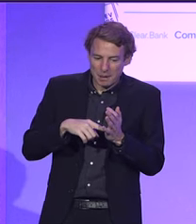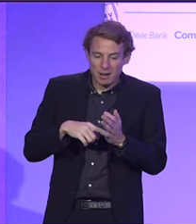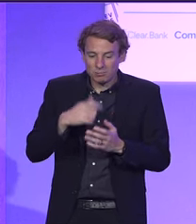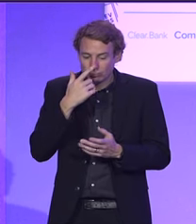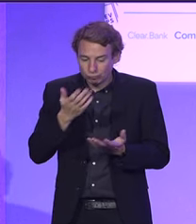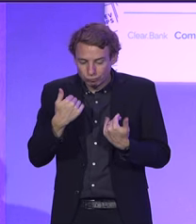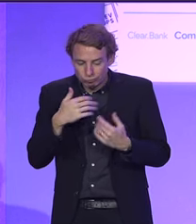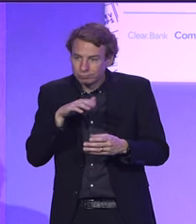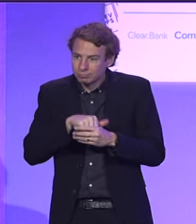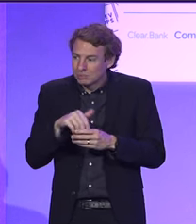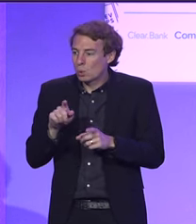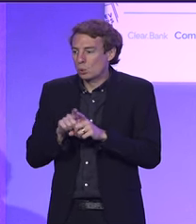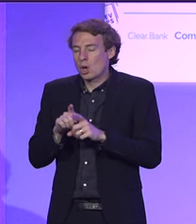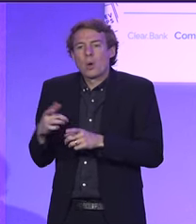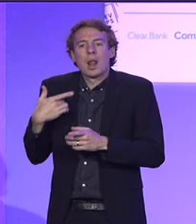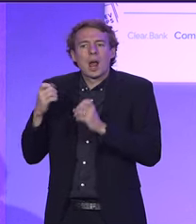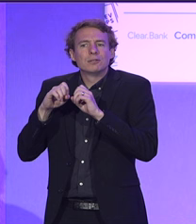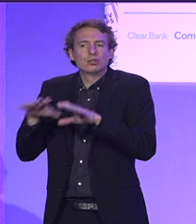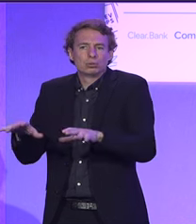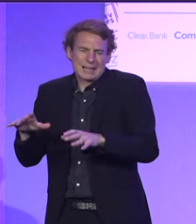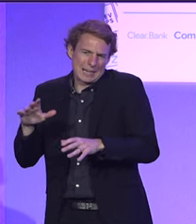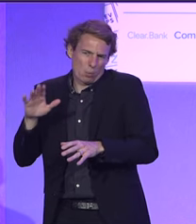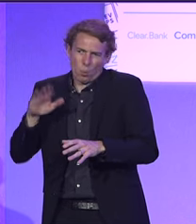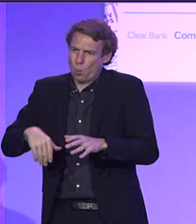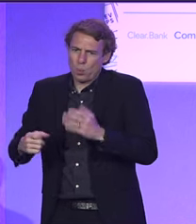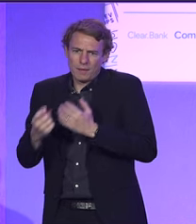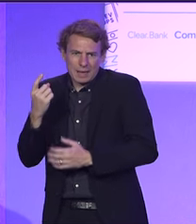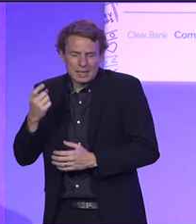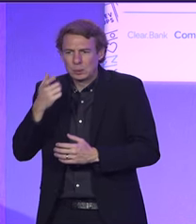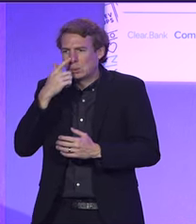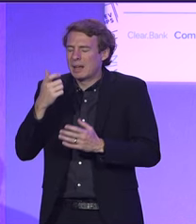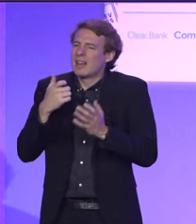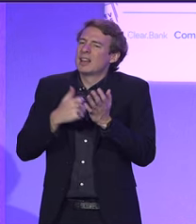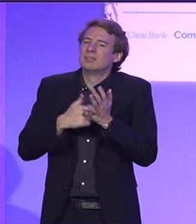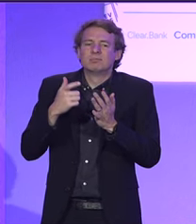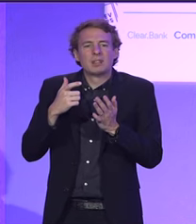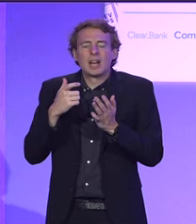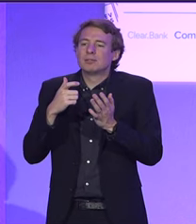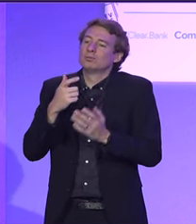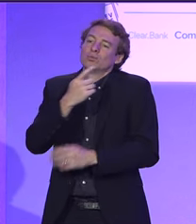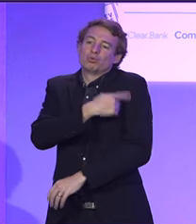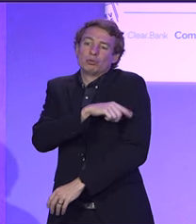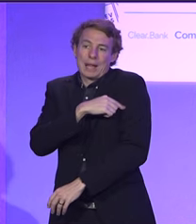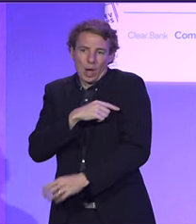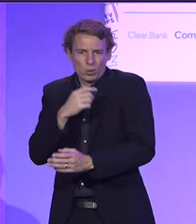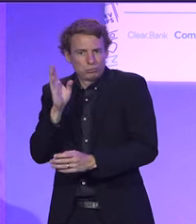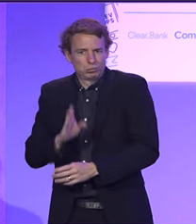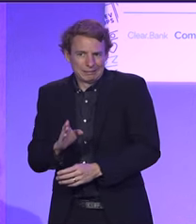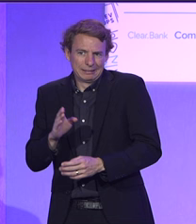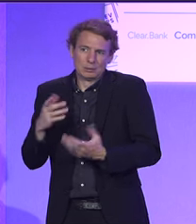our events all across the world. So if you like something in our Rio community or our San Francisco community, you can actually watch it as it's